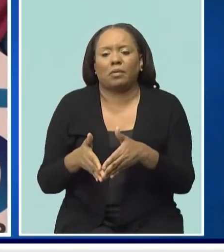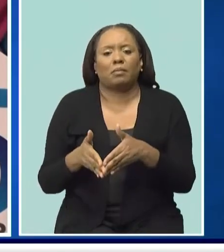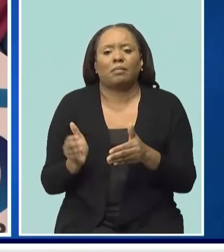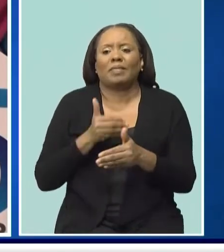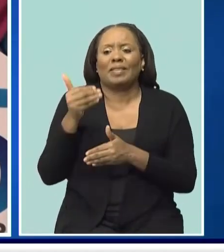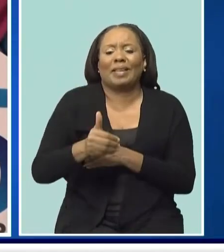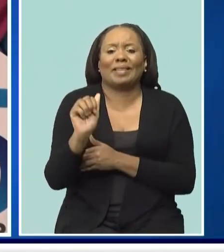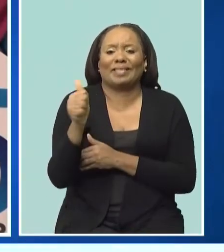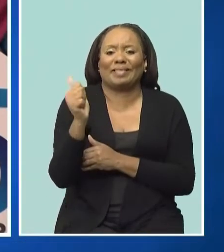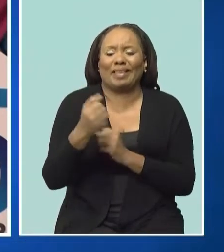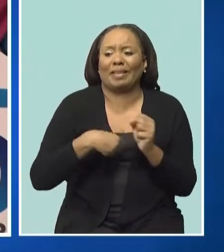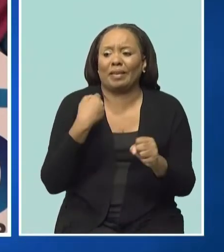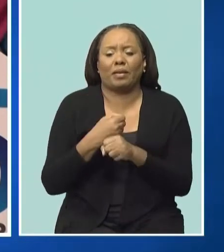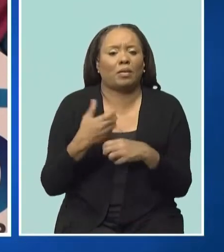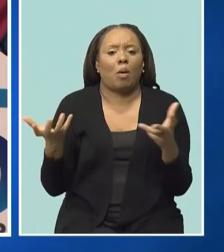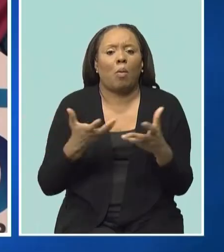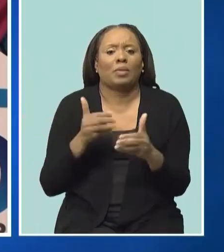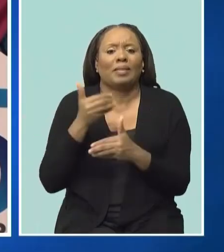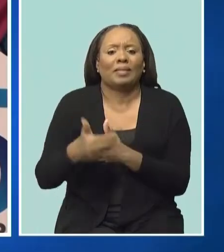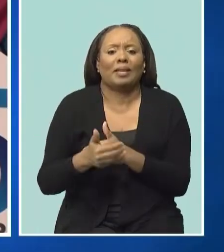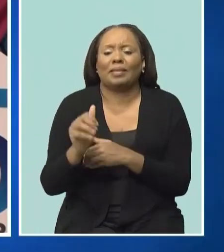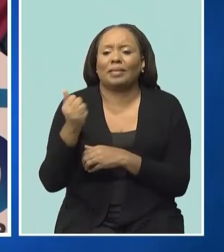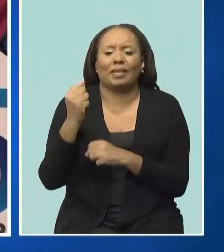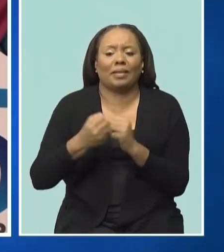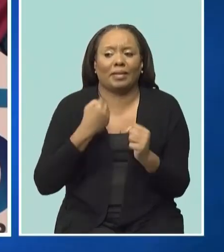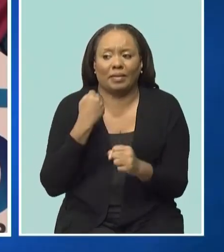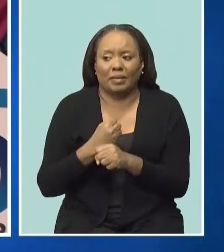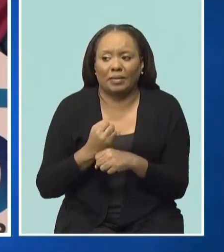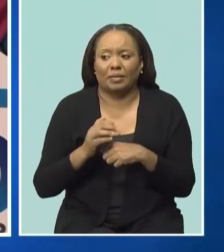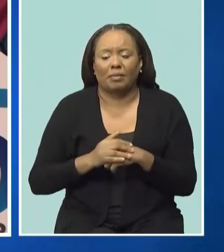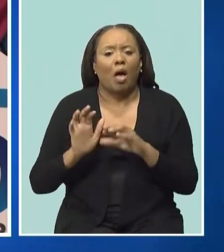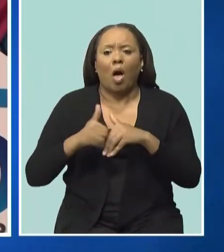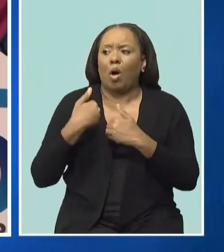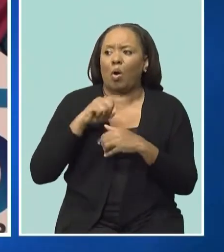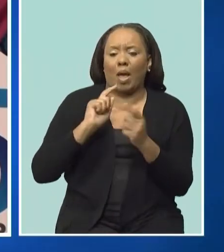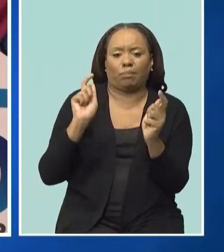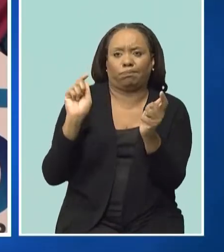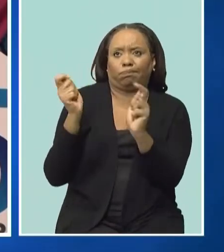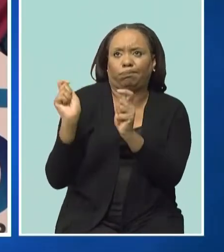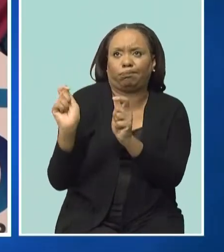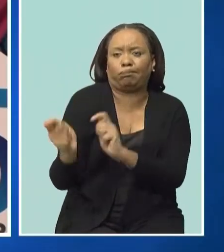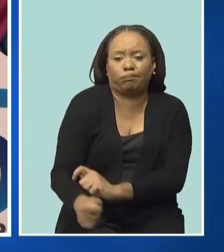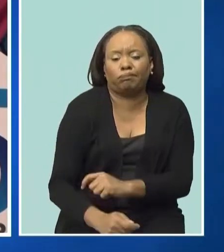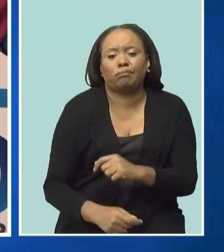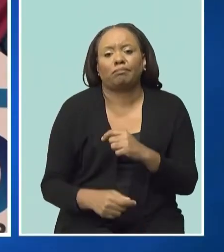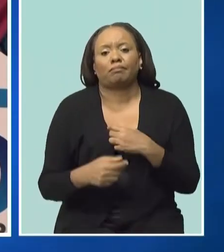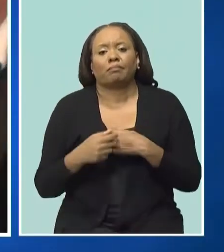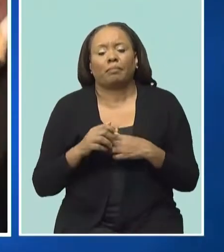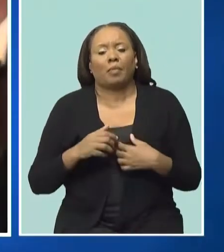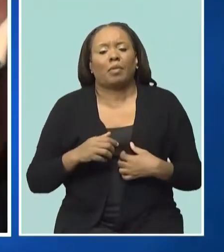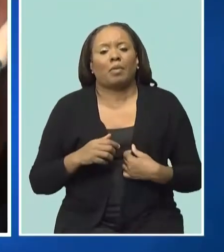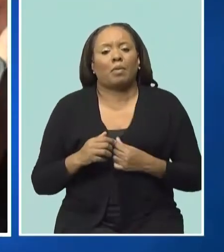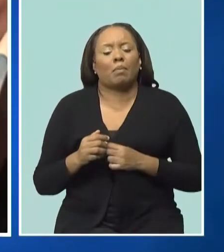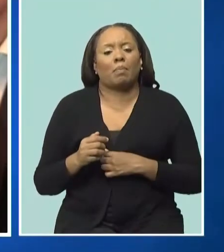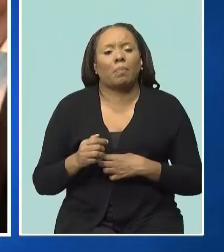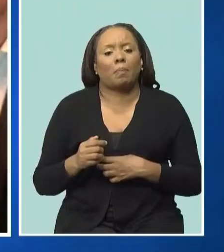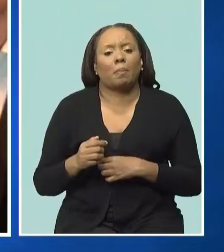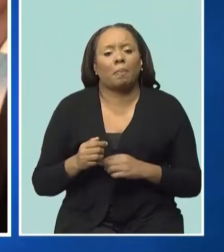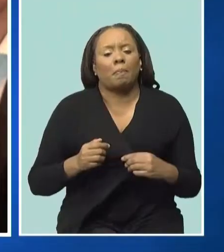like, how we pivot and adjust in an ever-changing dynamic, how we remain relevant,